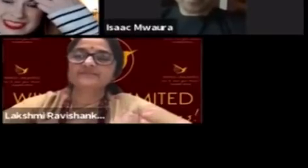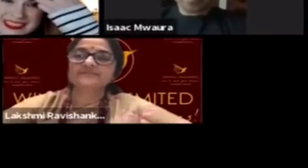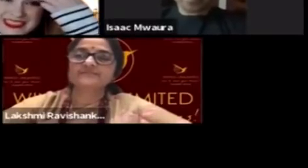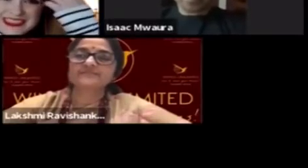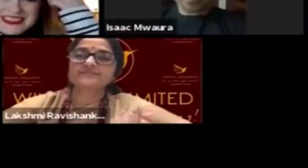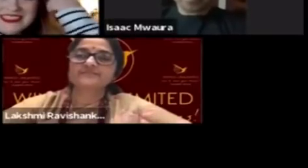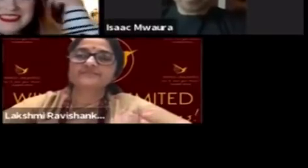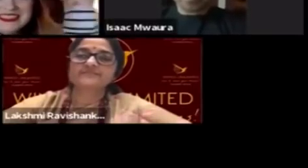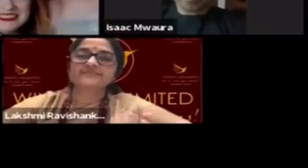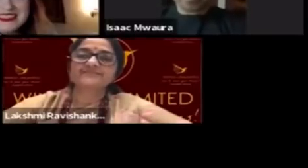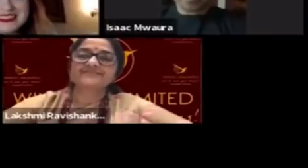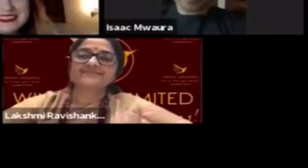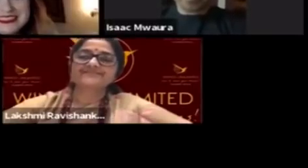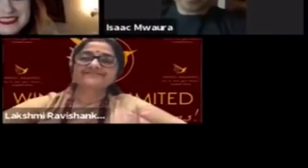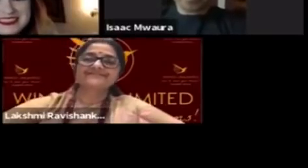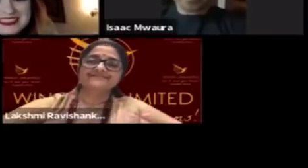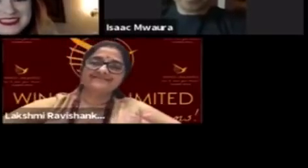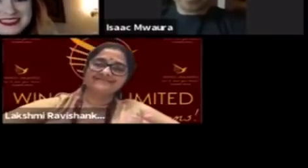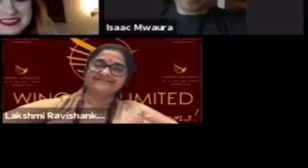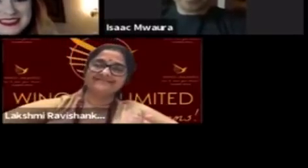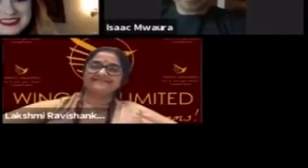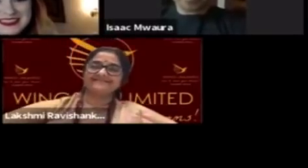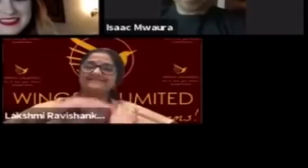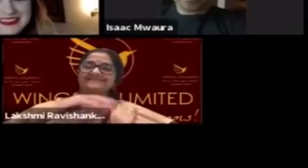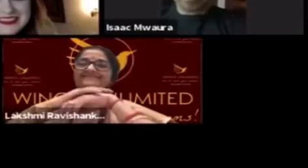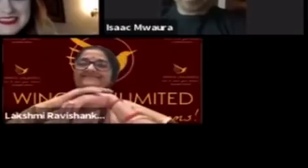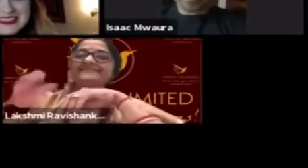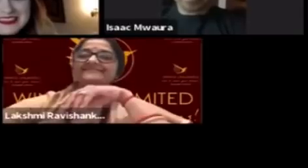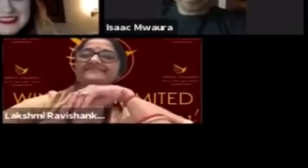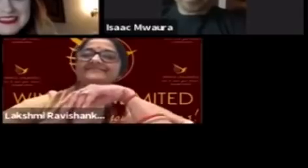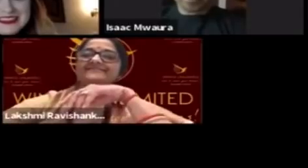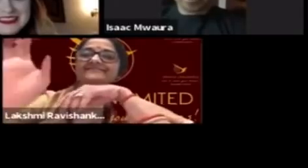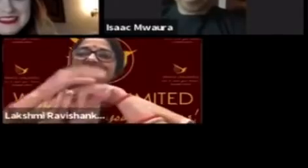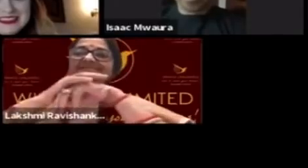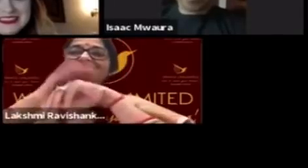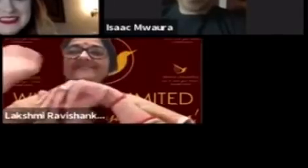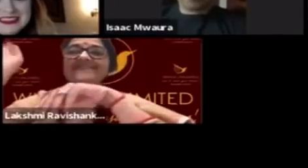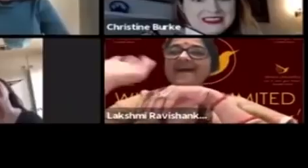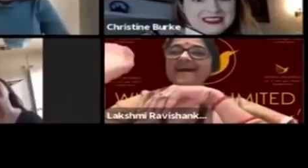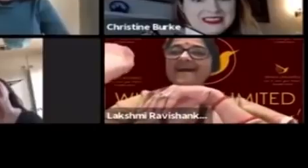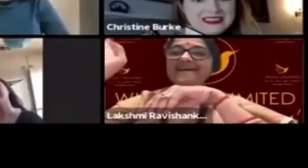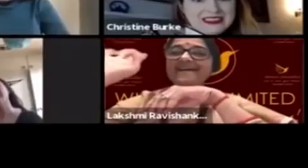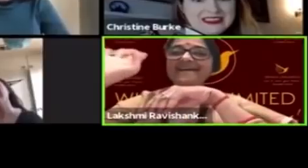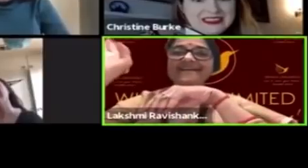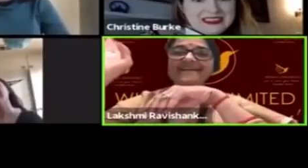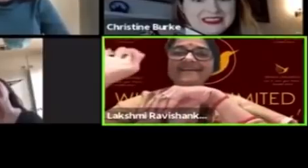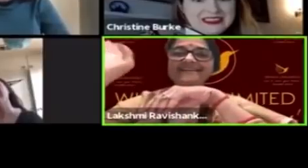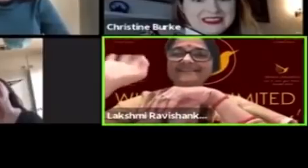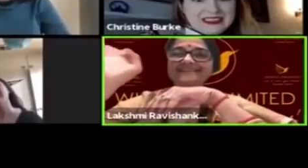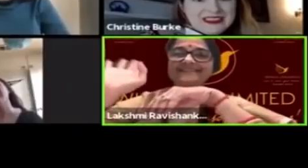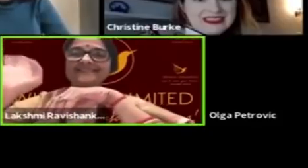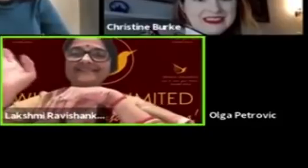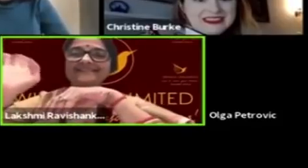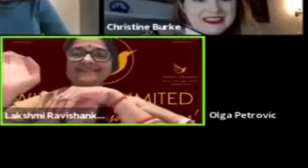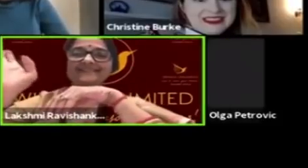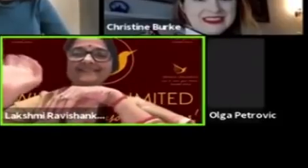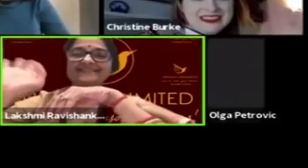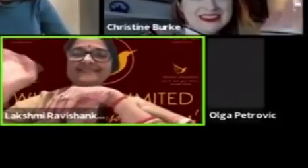hi everyone. Thank you all, Artabilities. Hi, can you unblock me? Hi.